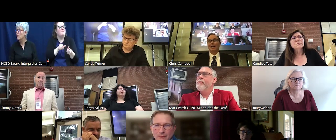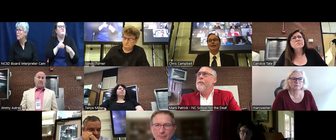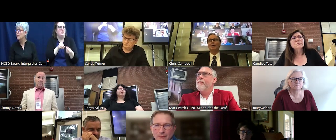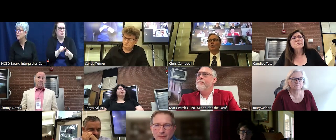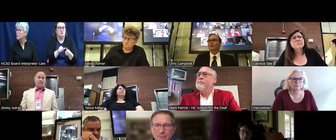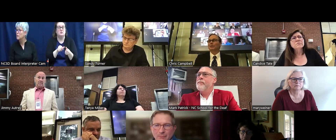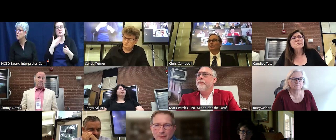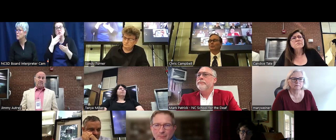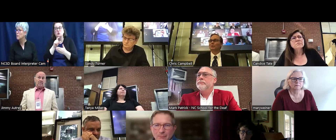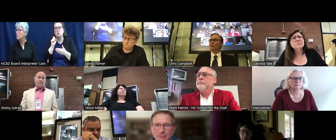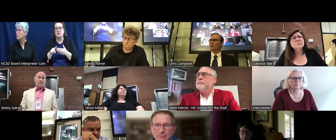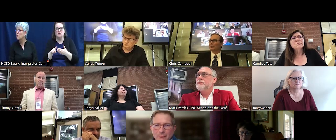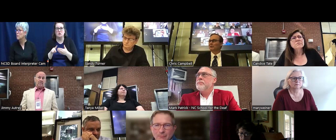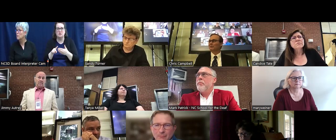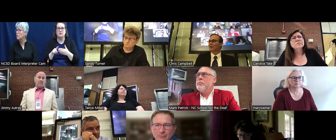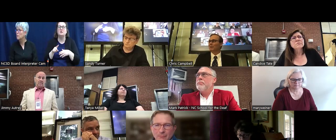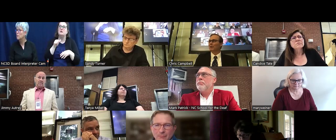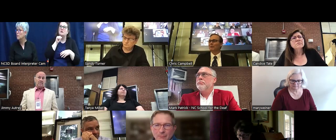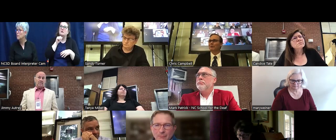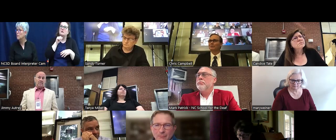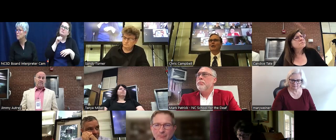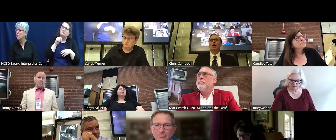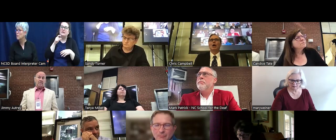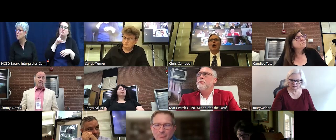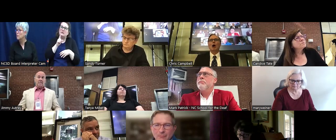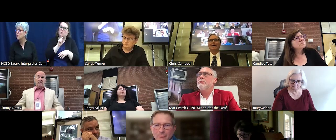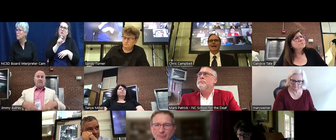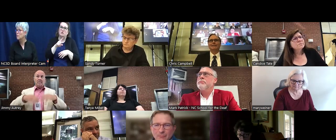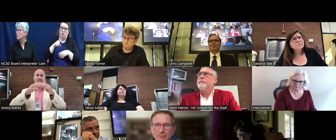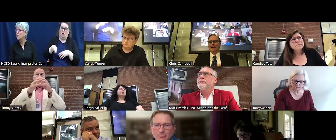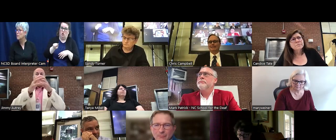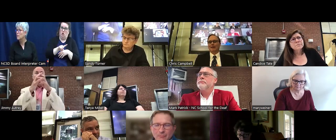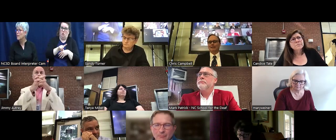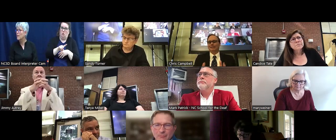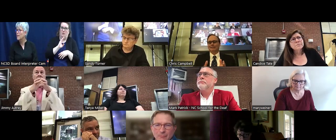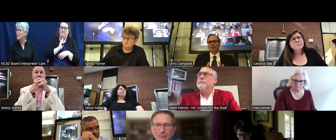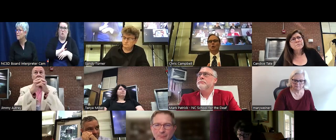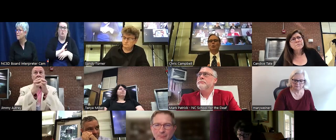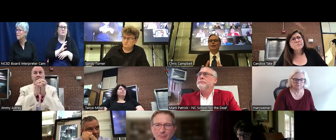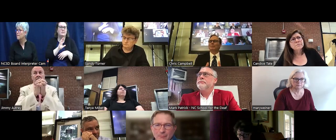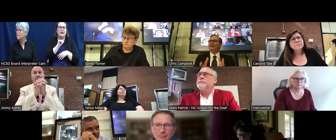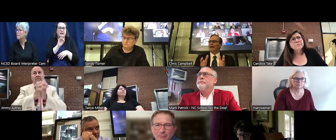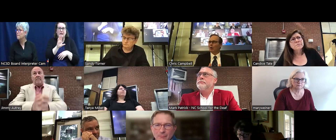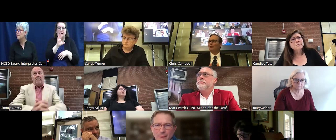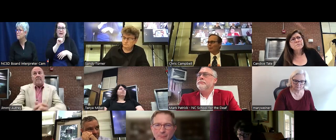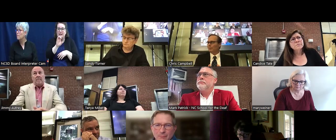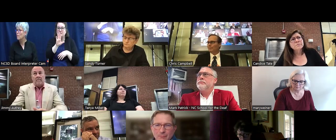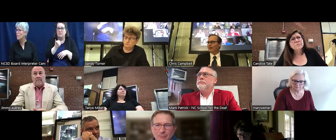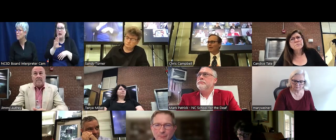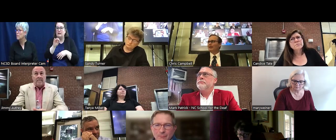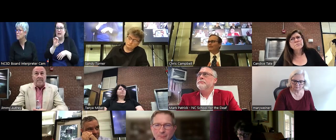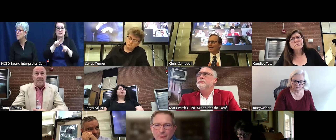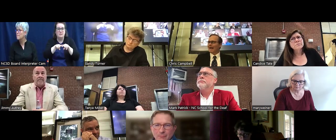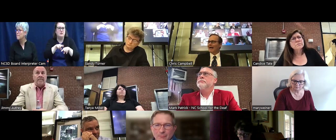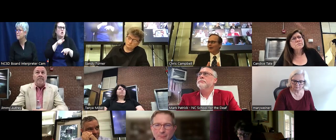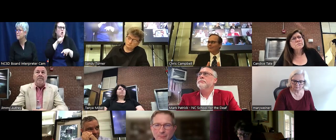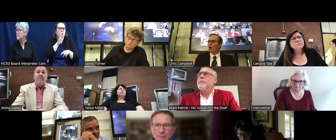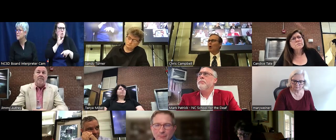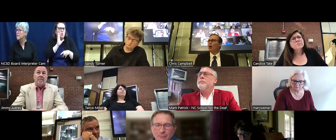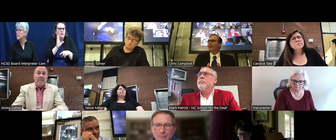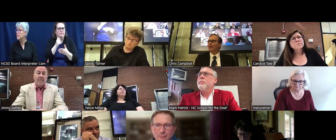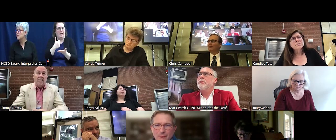It's not a legal question. It's a rhetorical question for you board members. On a case-by-case basis, who would it be helpful to